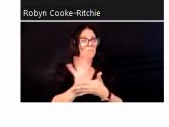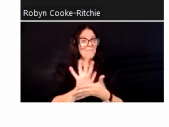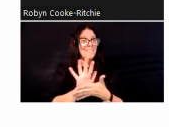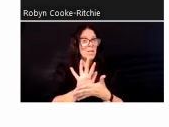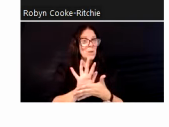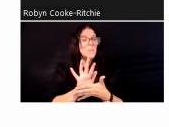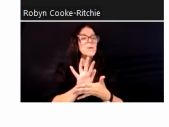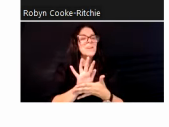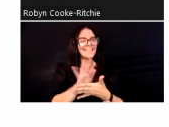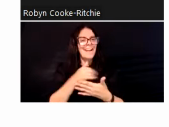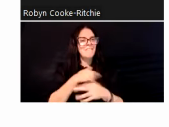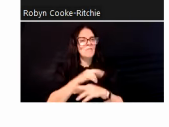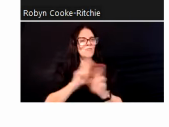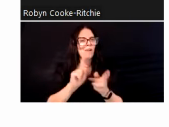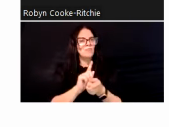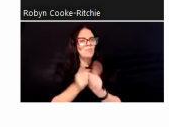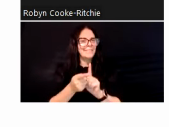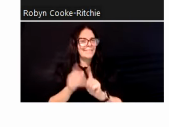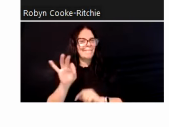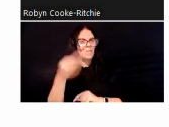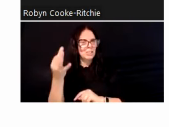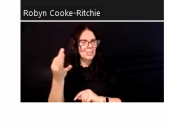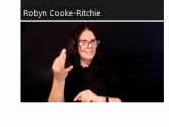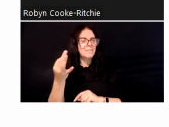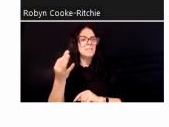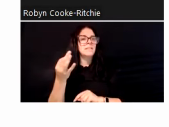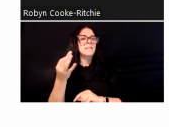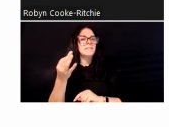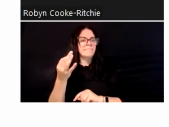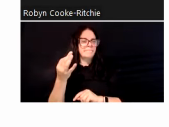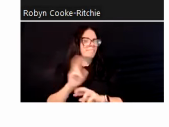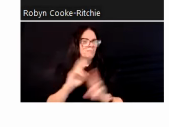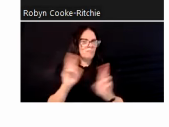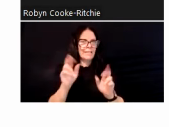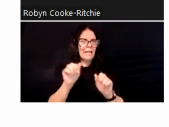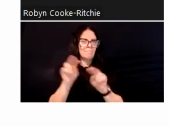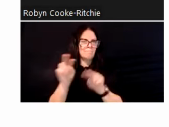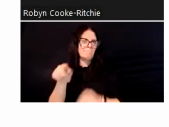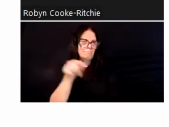years en français, and you can also access them there as well.